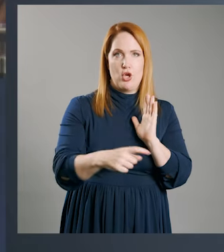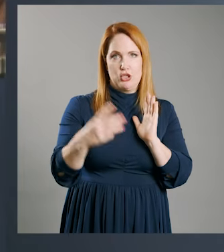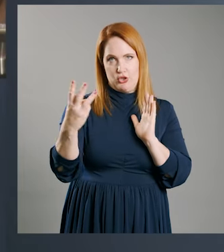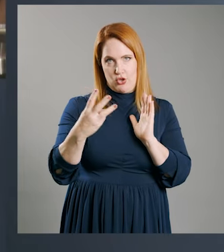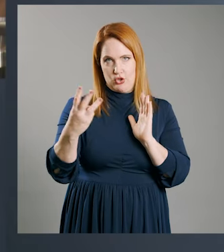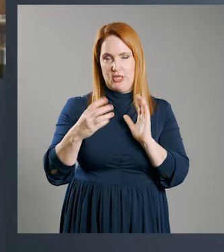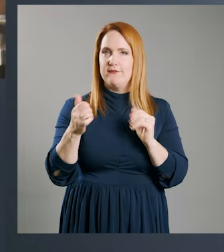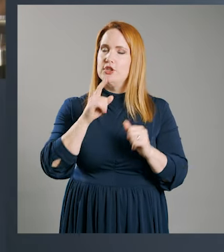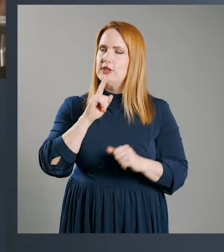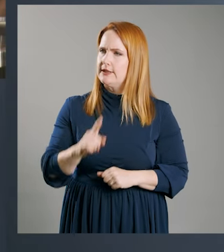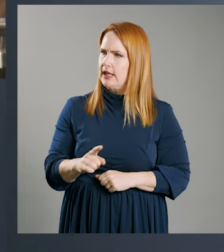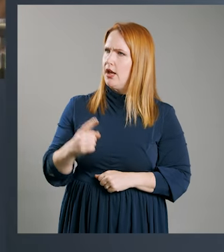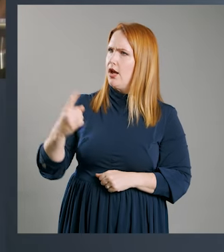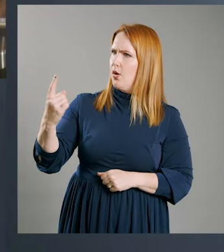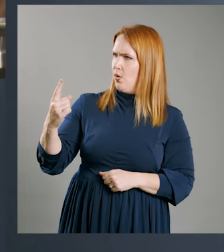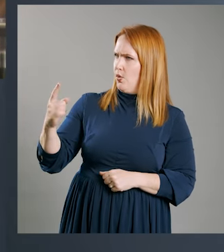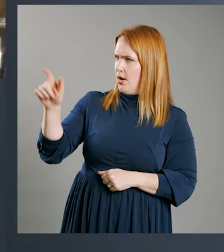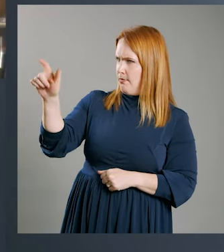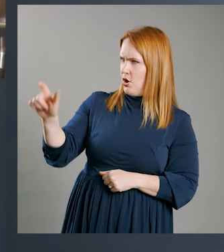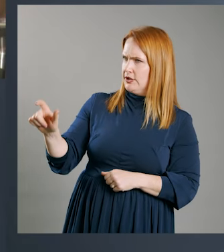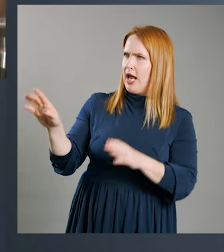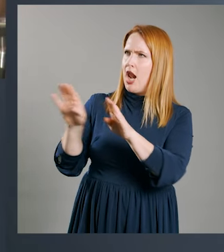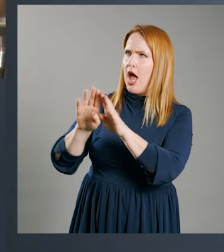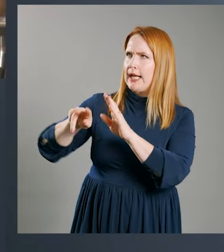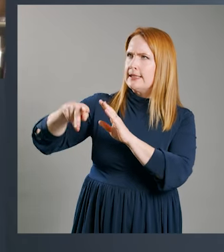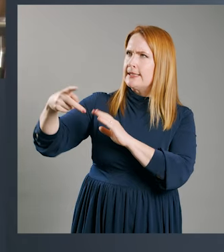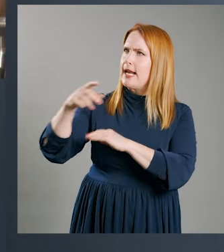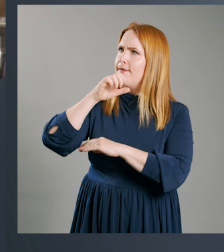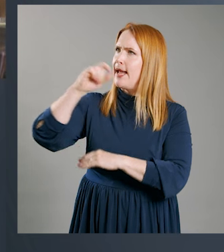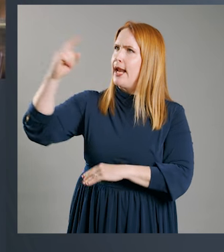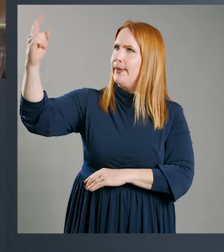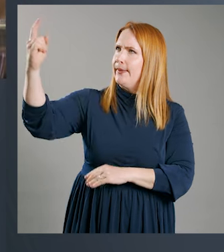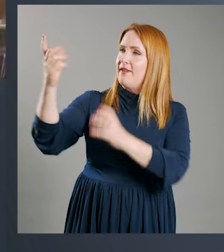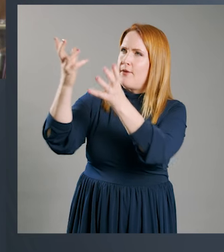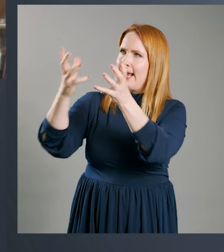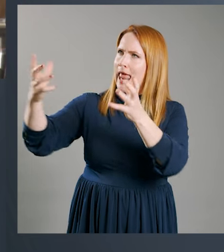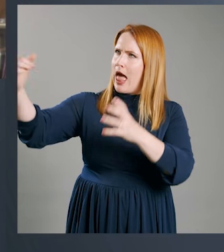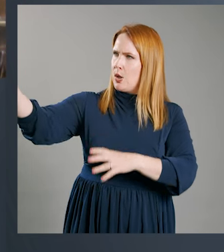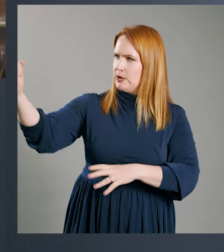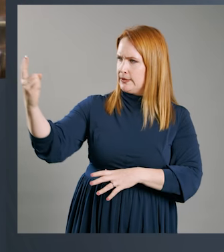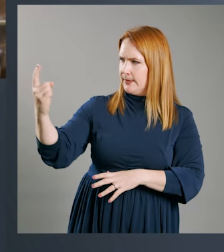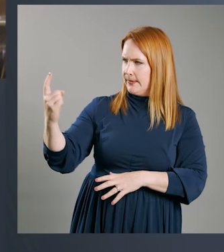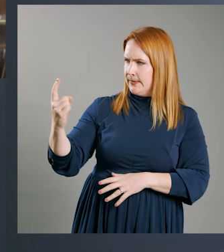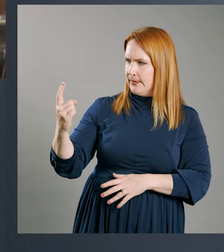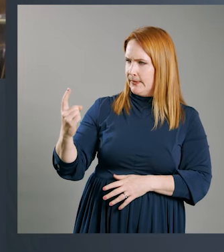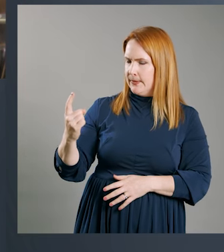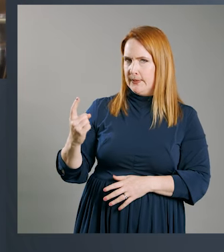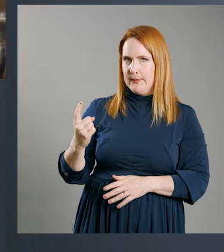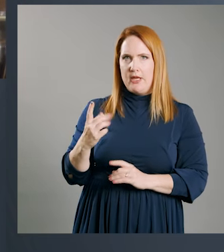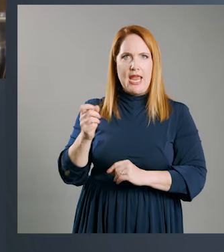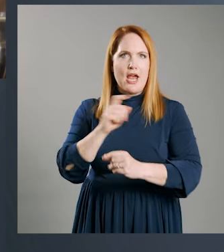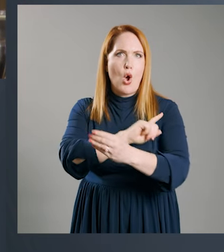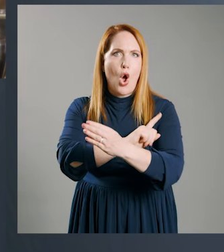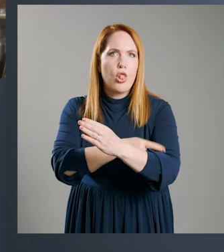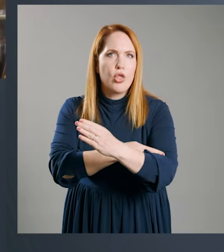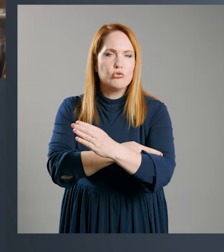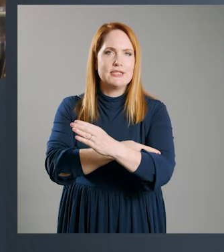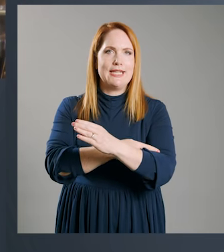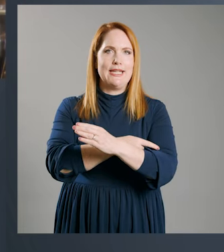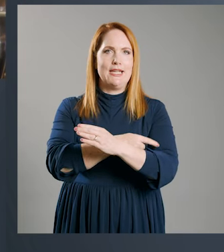13. I saw someone like a son of man coming with the clouds of heaven. He approached the Ancient One and was led into his presence. He was